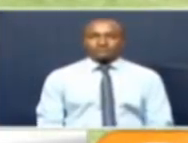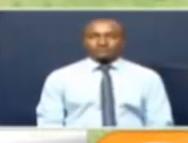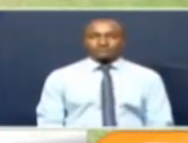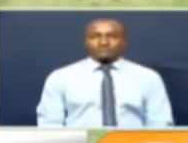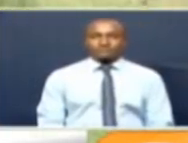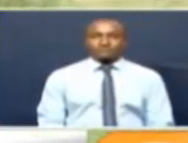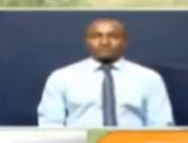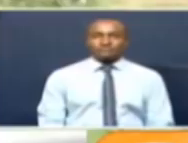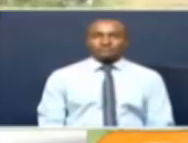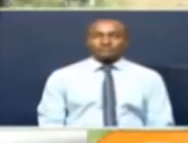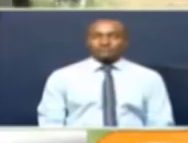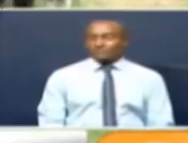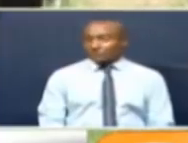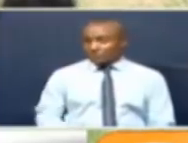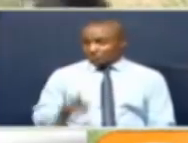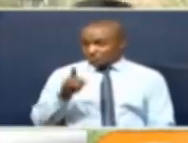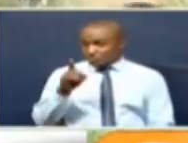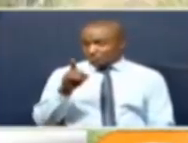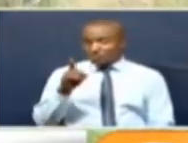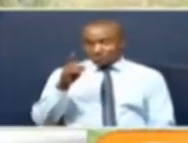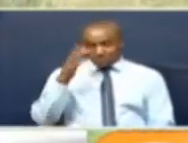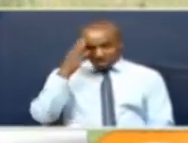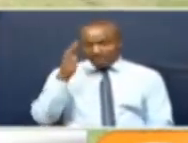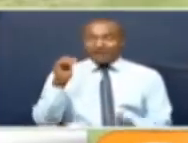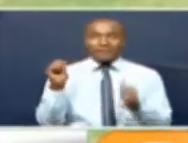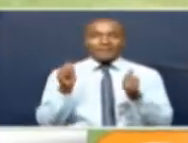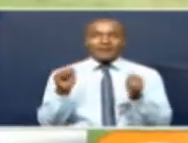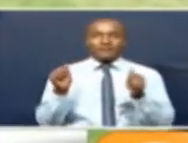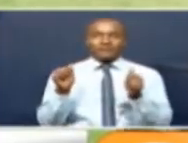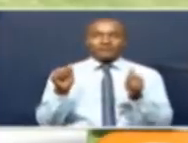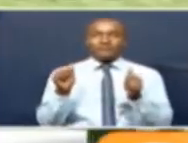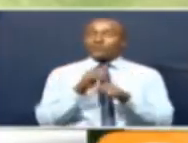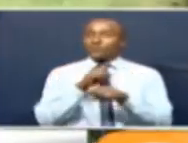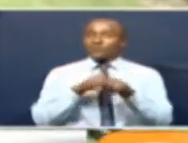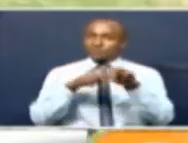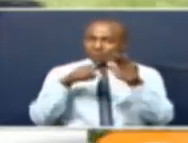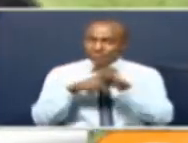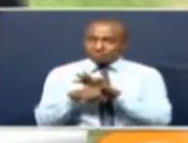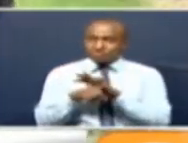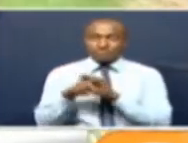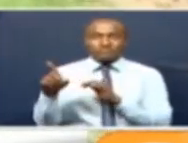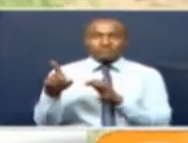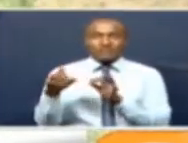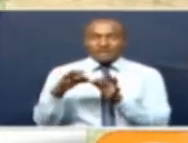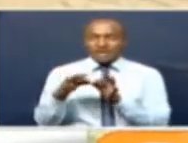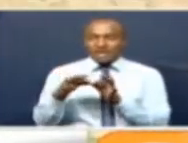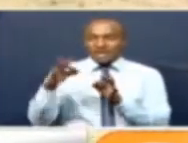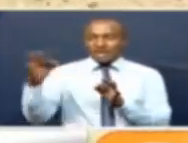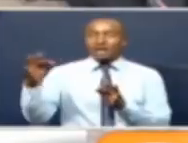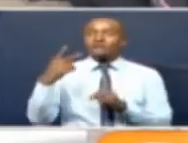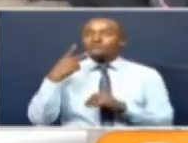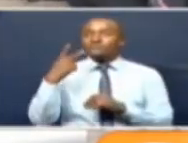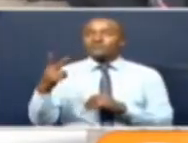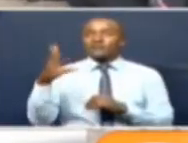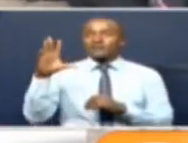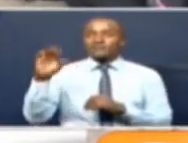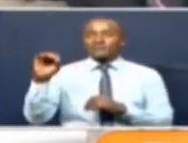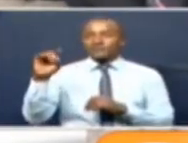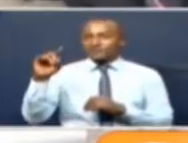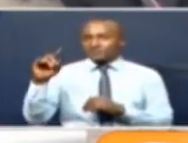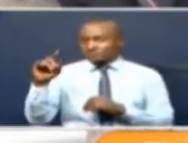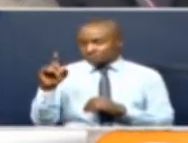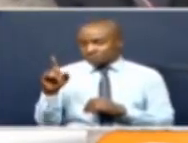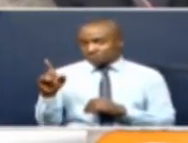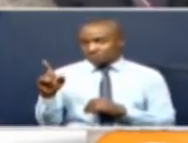Nothing prepares you for the experience ahead when you make your way into the 250-acre chimpanzee sanctuary within the